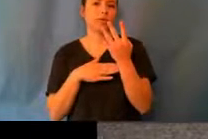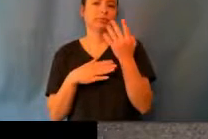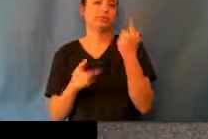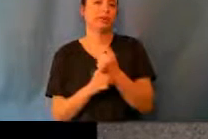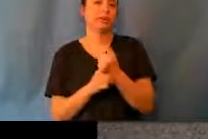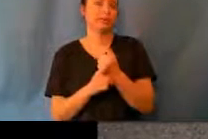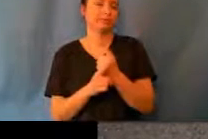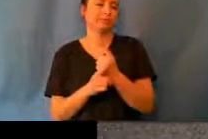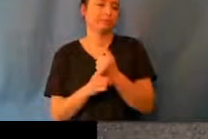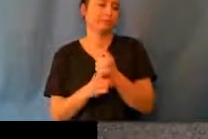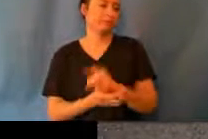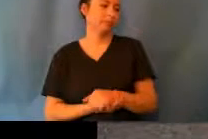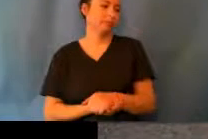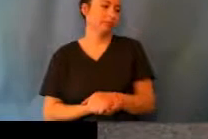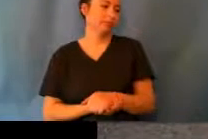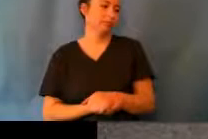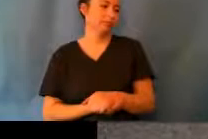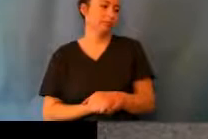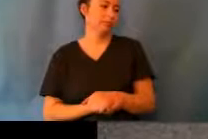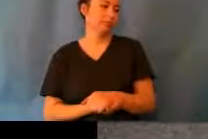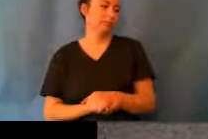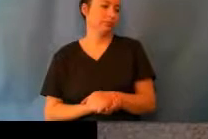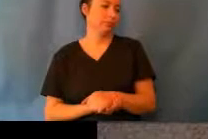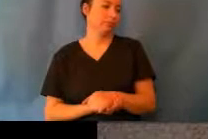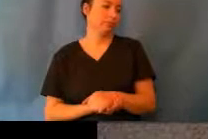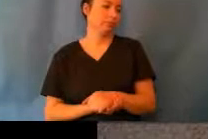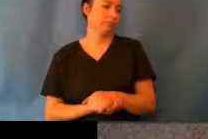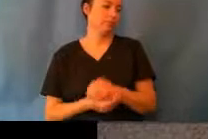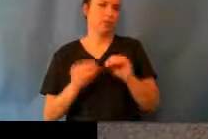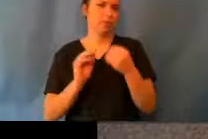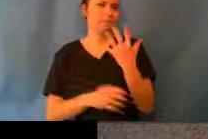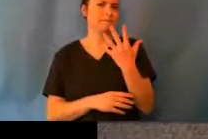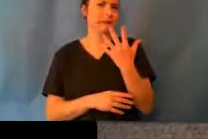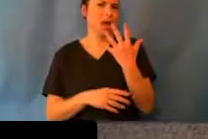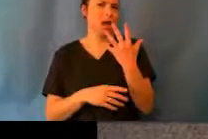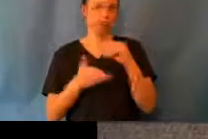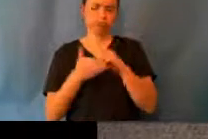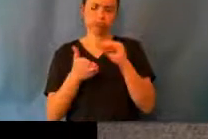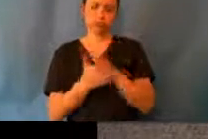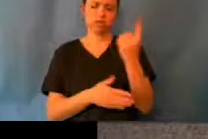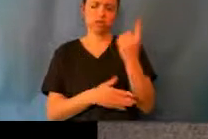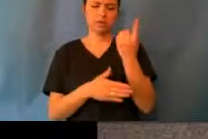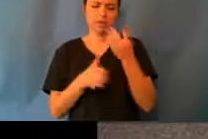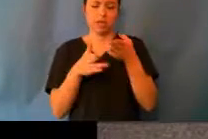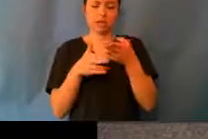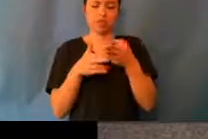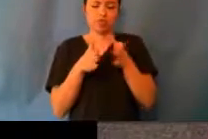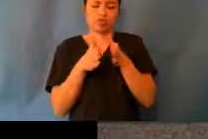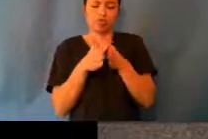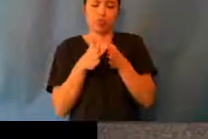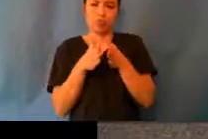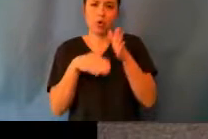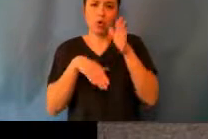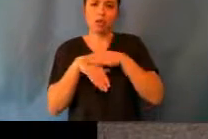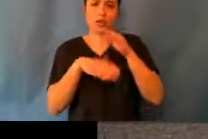4. Good. 4 squares. All right, number 5 said name an object that is shorter than